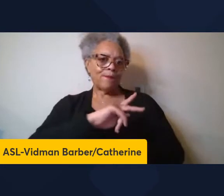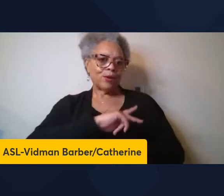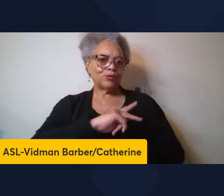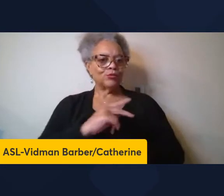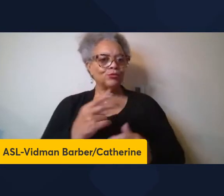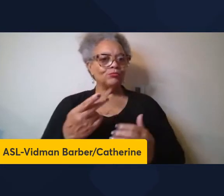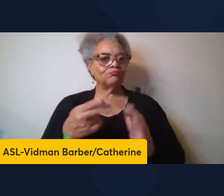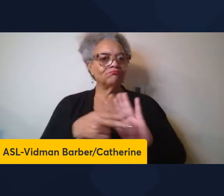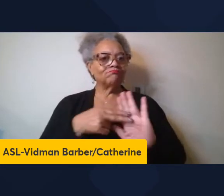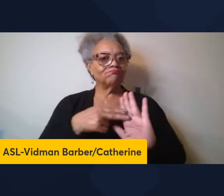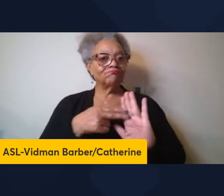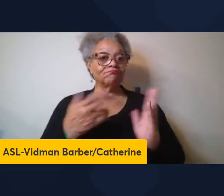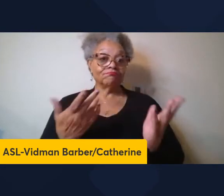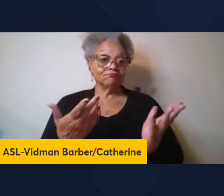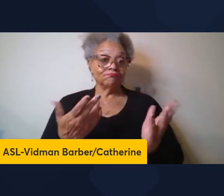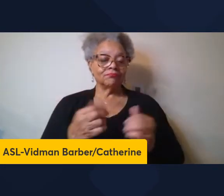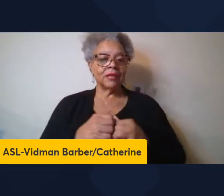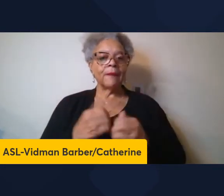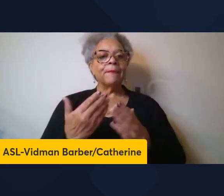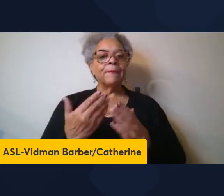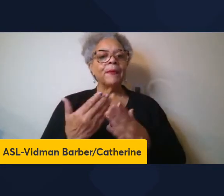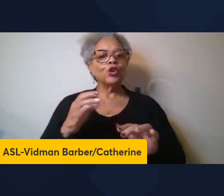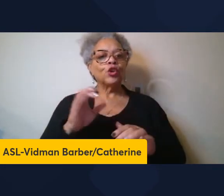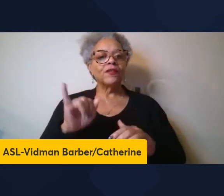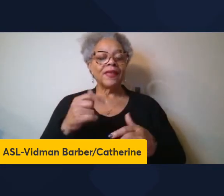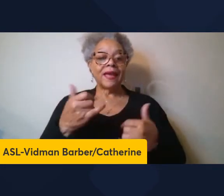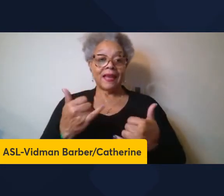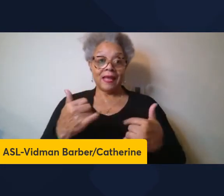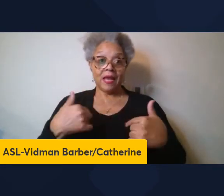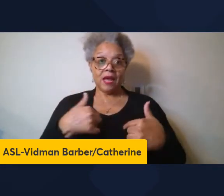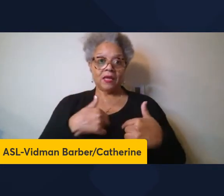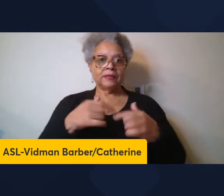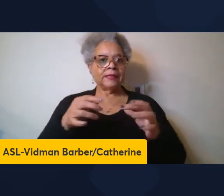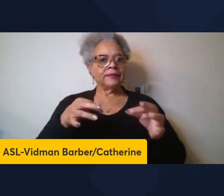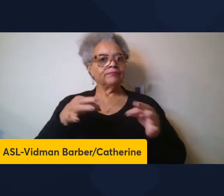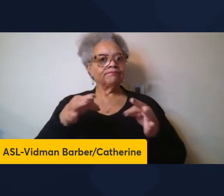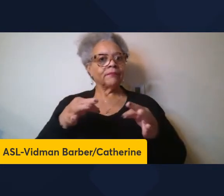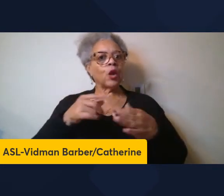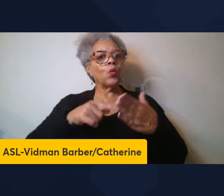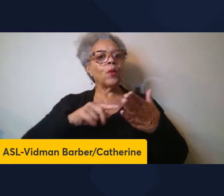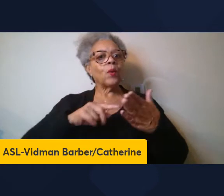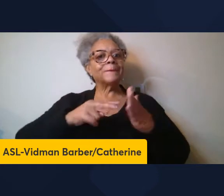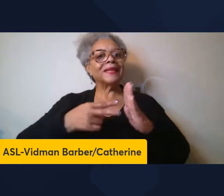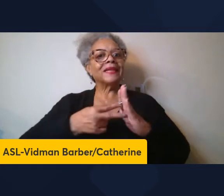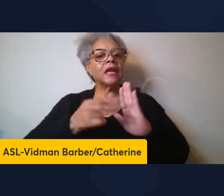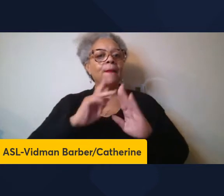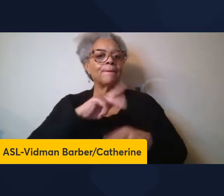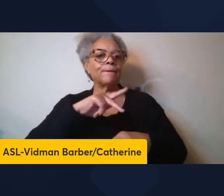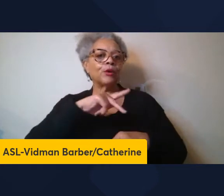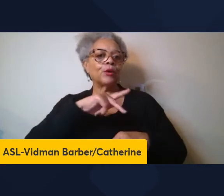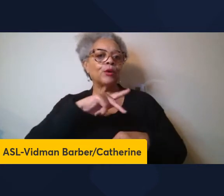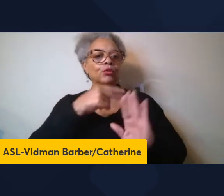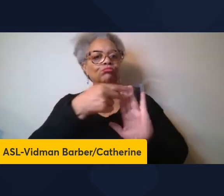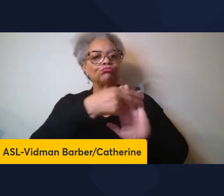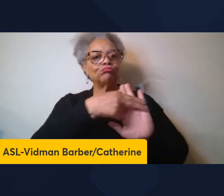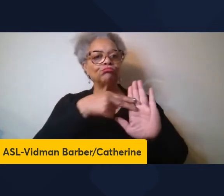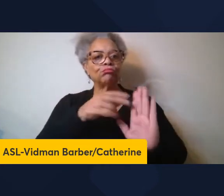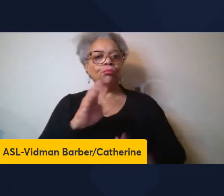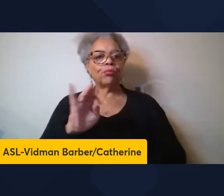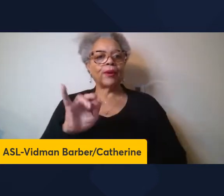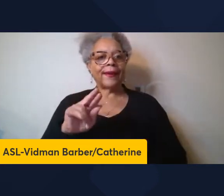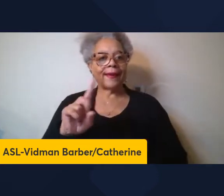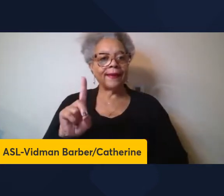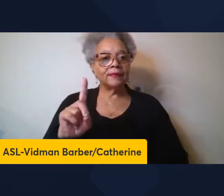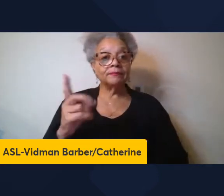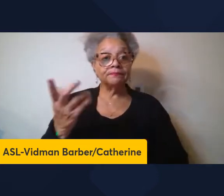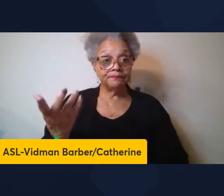Well, before we even do that, let's define what a personal brand is, okay? A personal brand